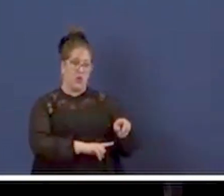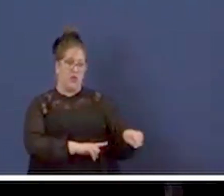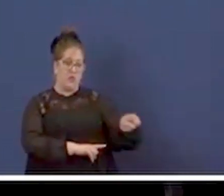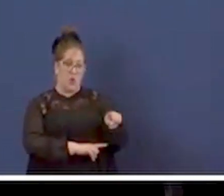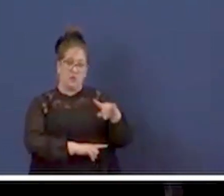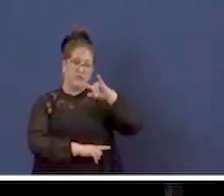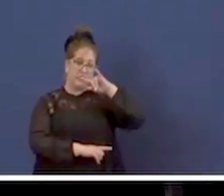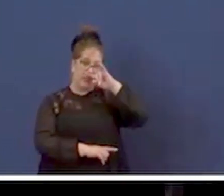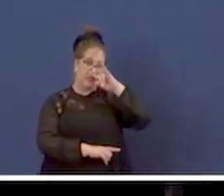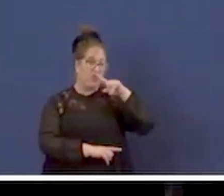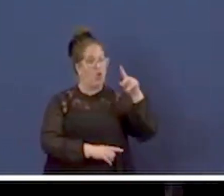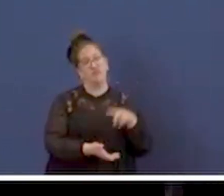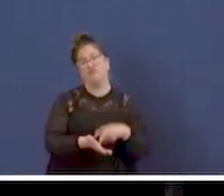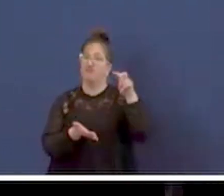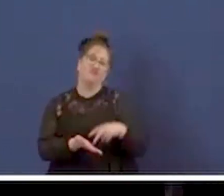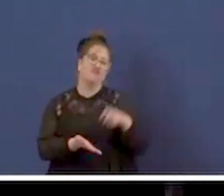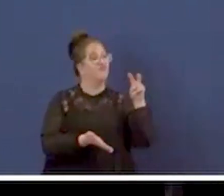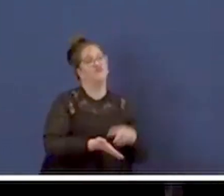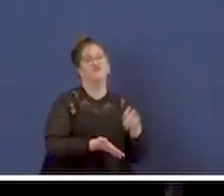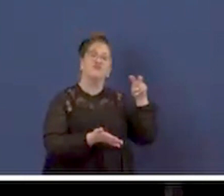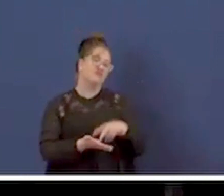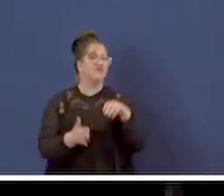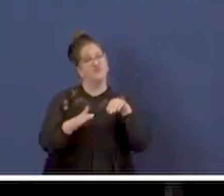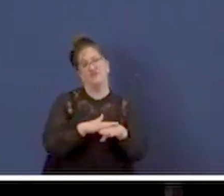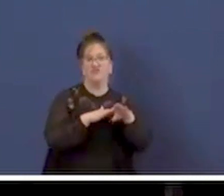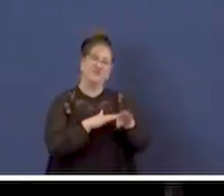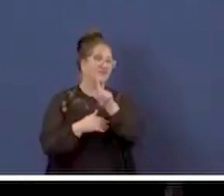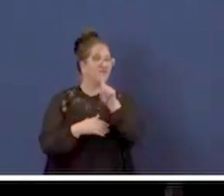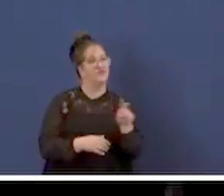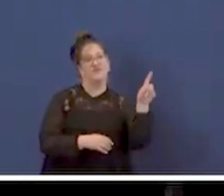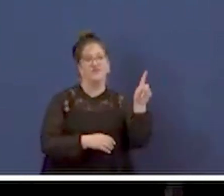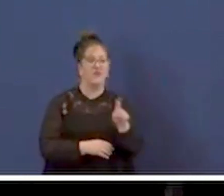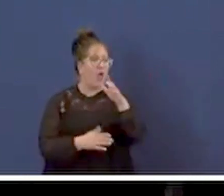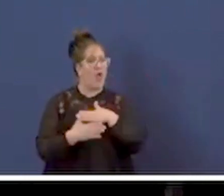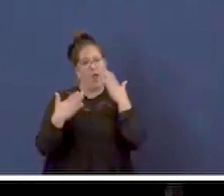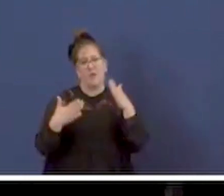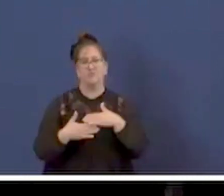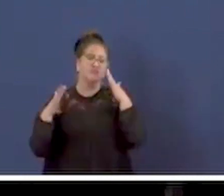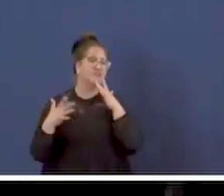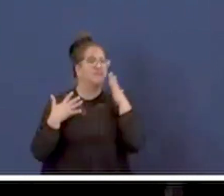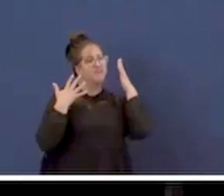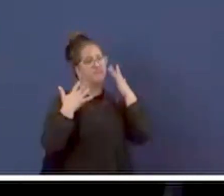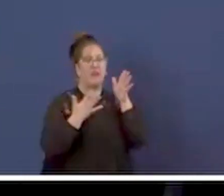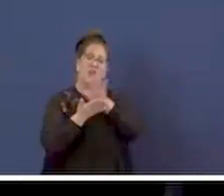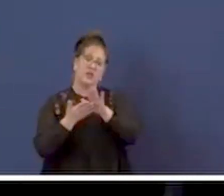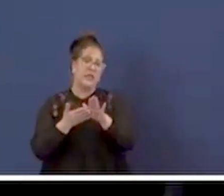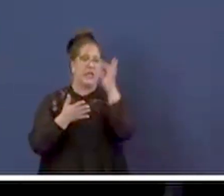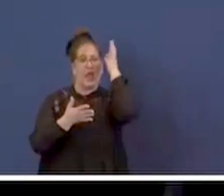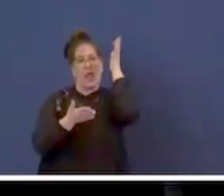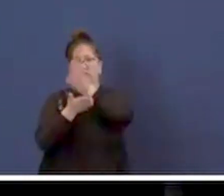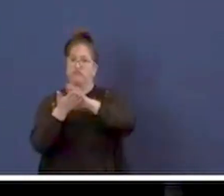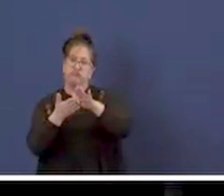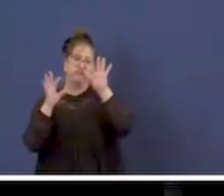boys bouncing into the building every day and they're just as happy as can be, and they're clean cut,